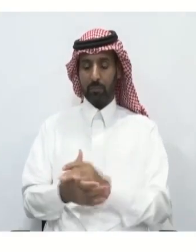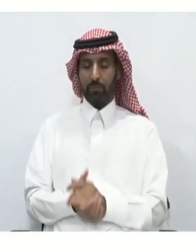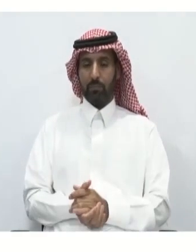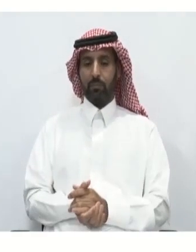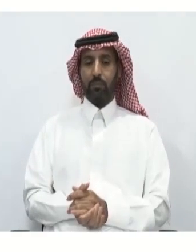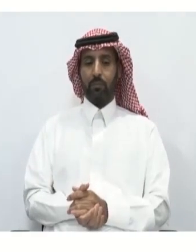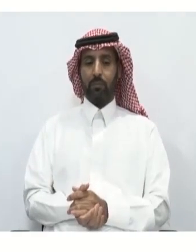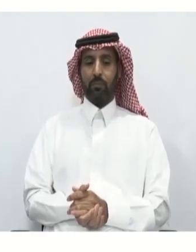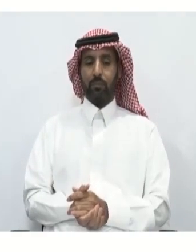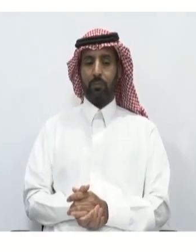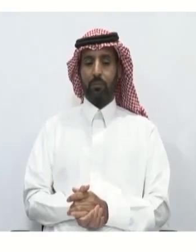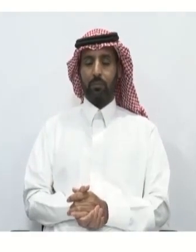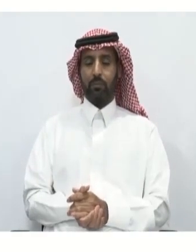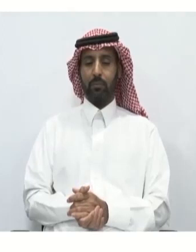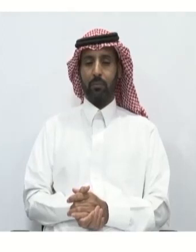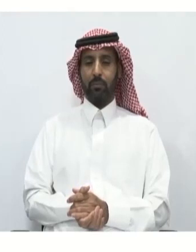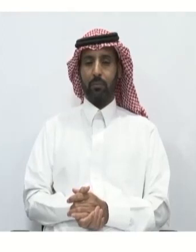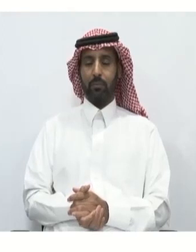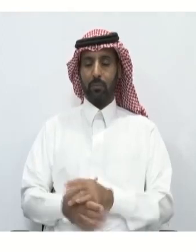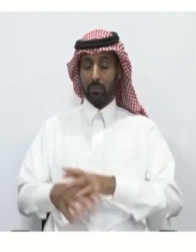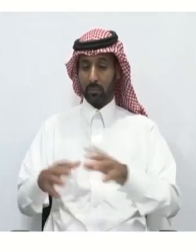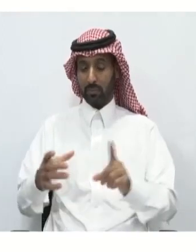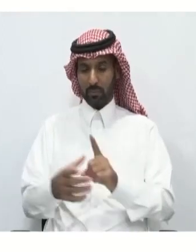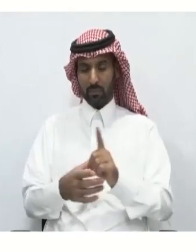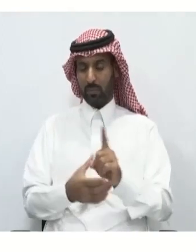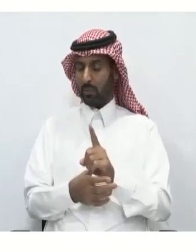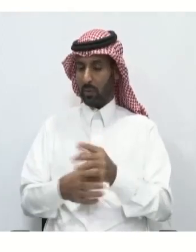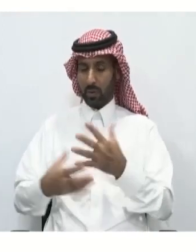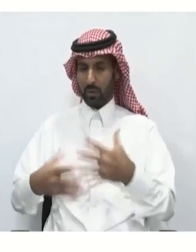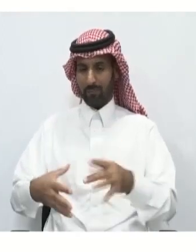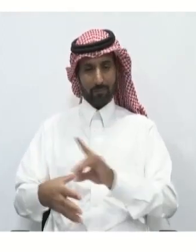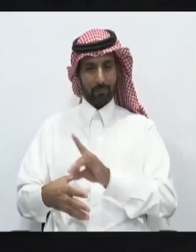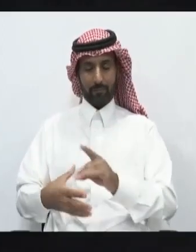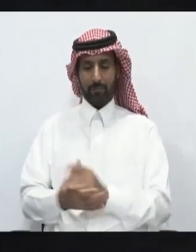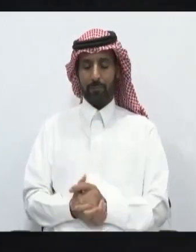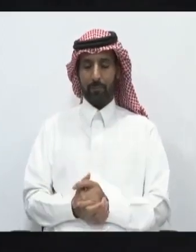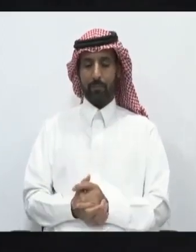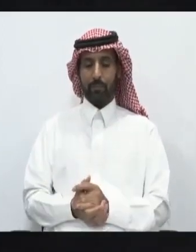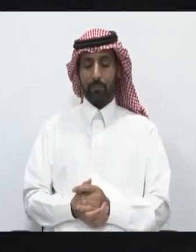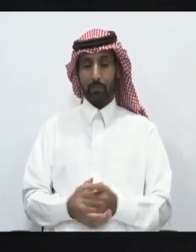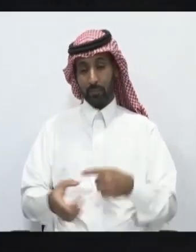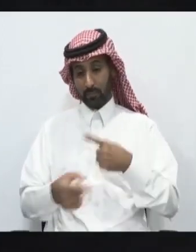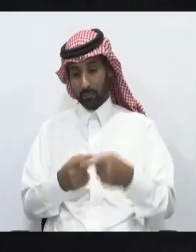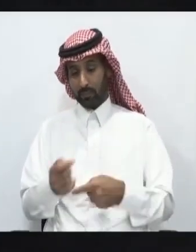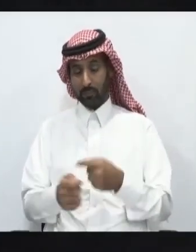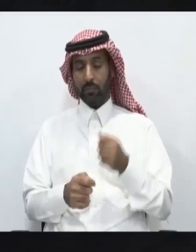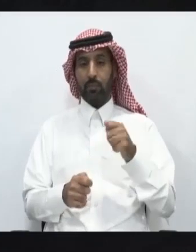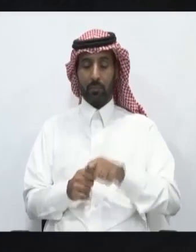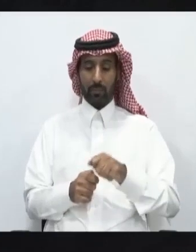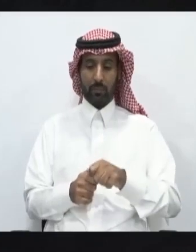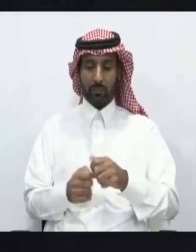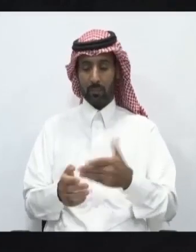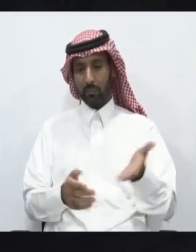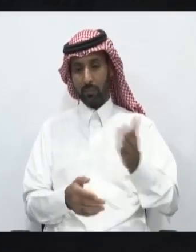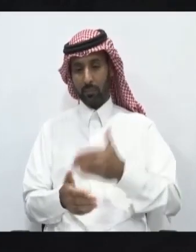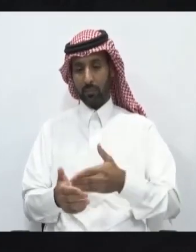from materials that it doesn't harm nature, and also that it could be recycled. If you remember what's the meaning of